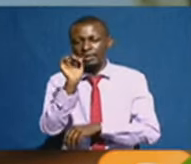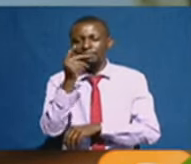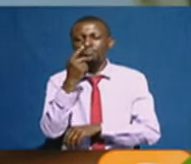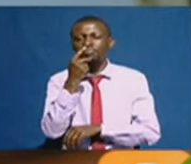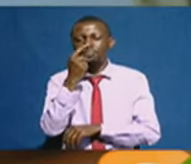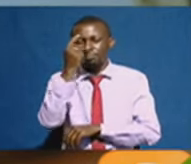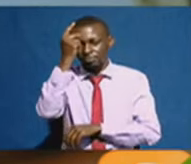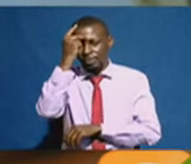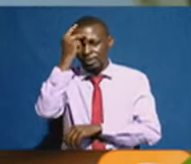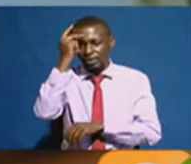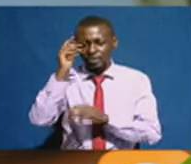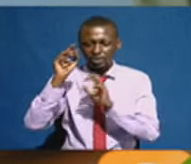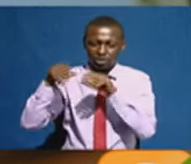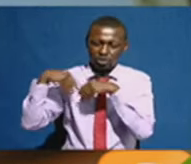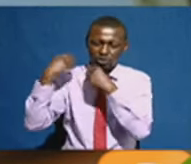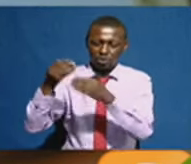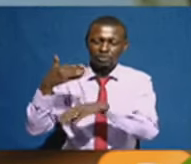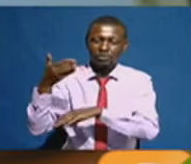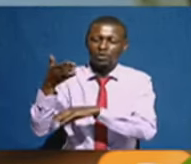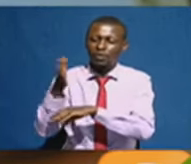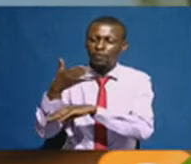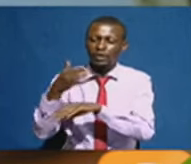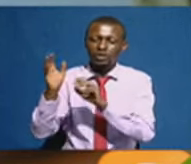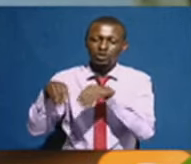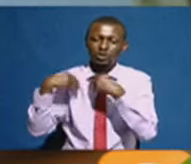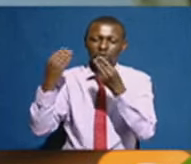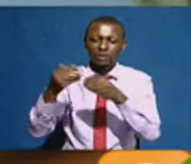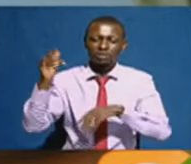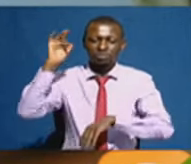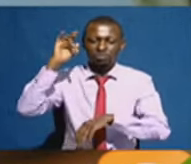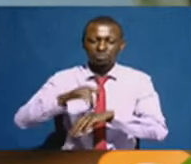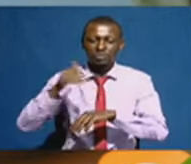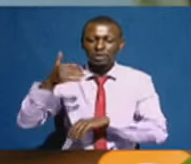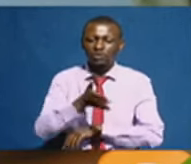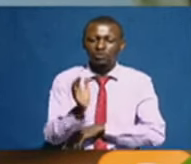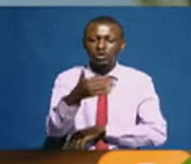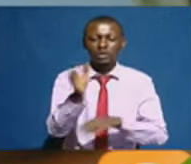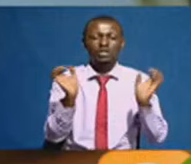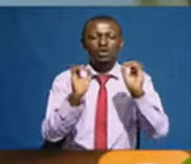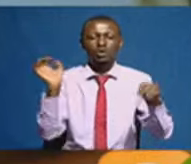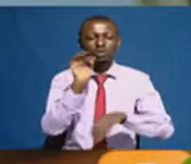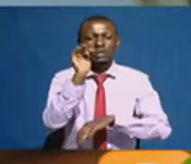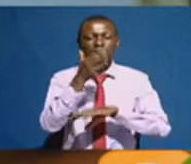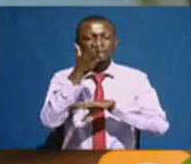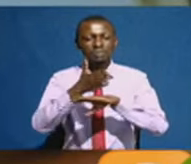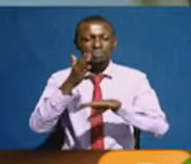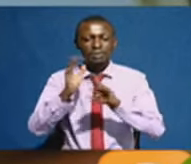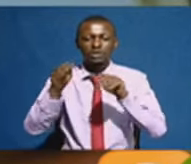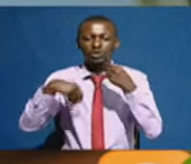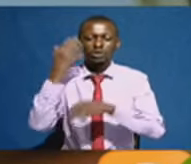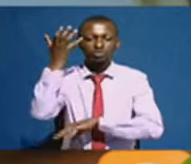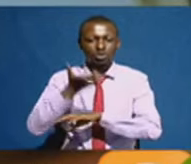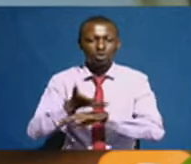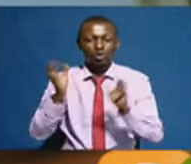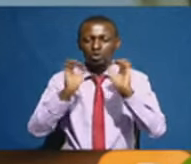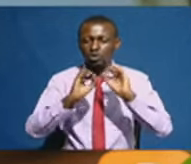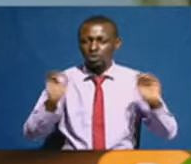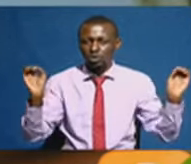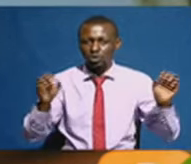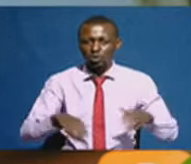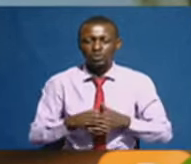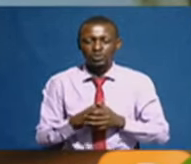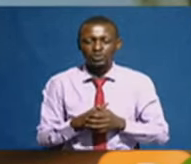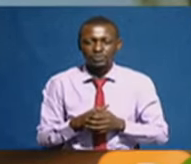for a fish, you don't give him a snake. If they ask for bread, you don't give them stones.